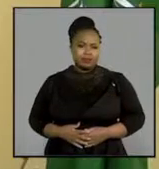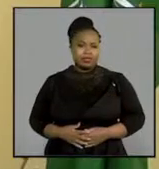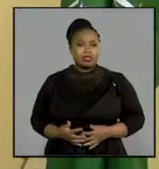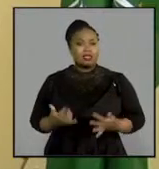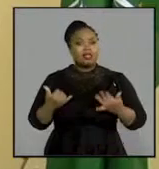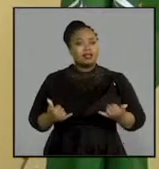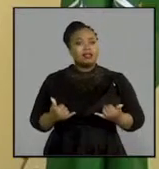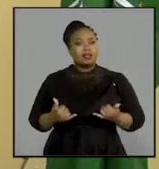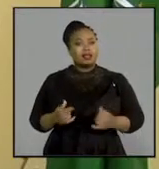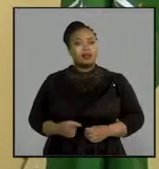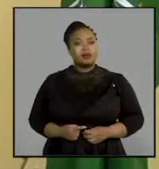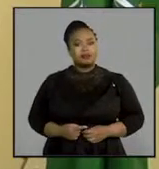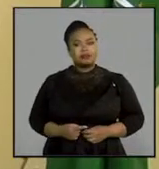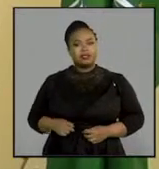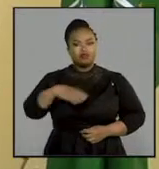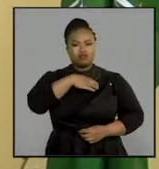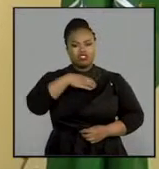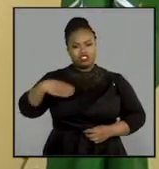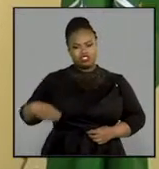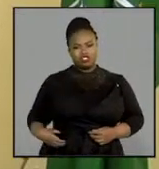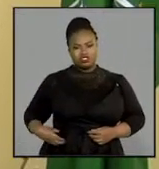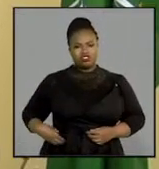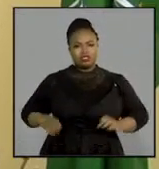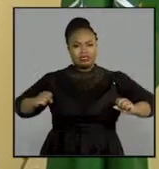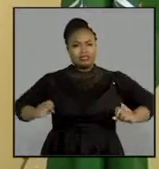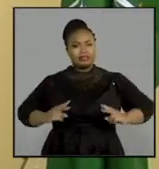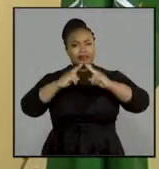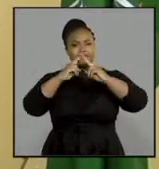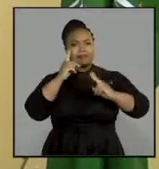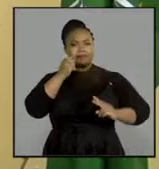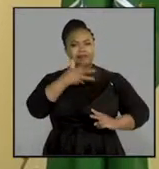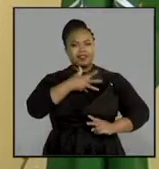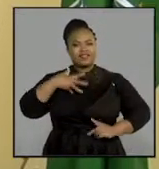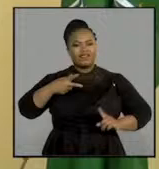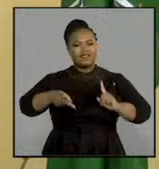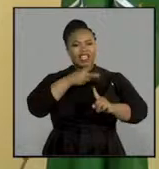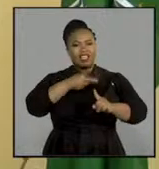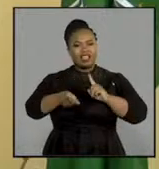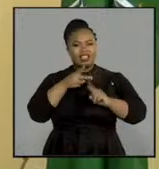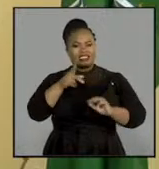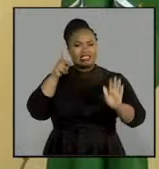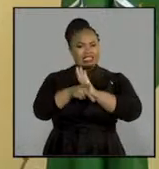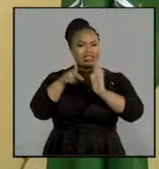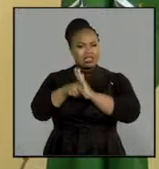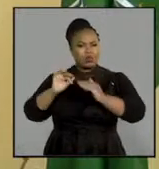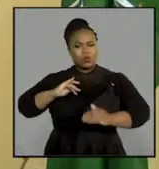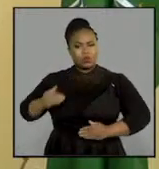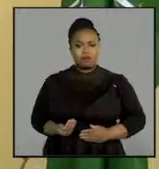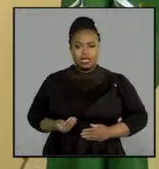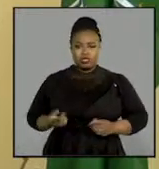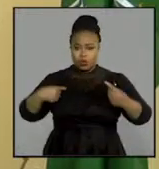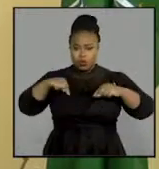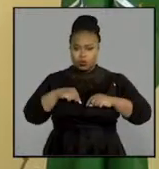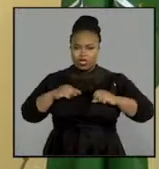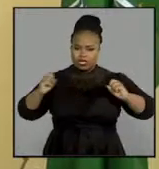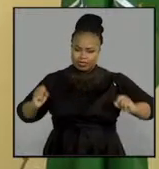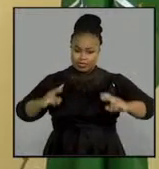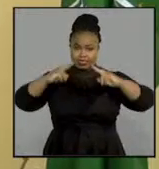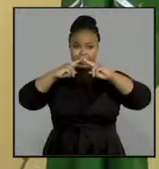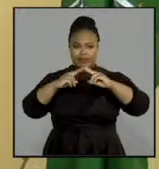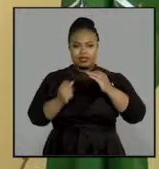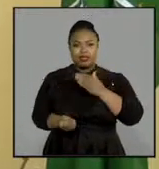been 3 years since we convened the Presidential Summit on Gender-Based Violence and